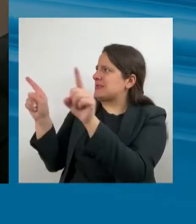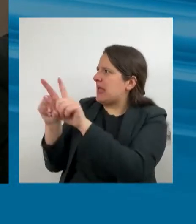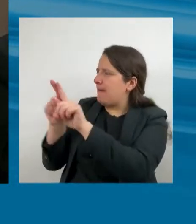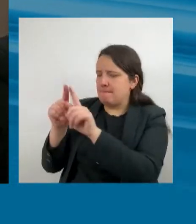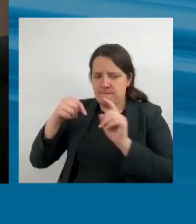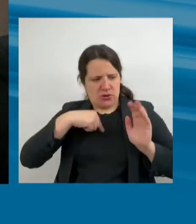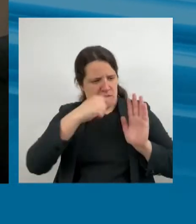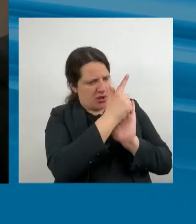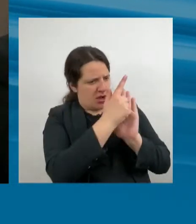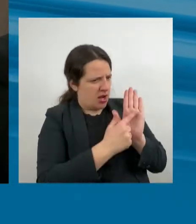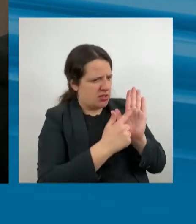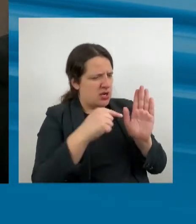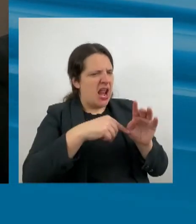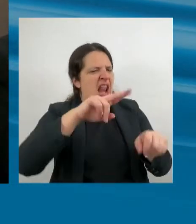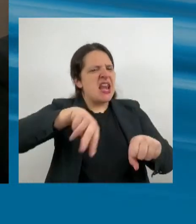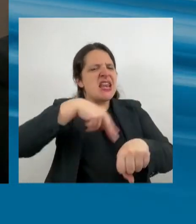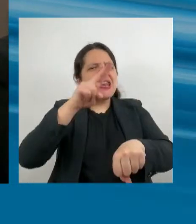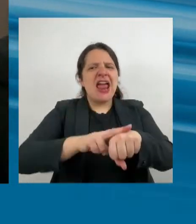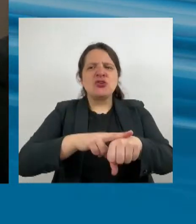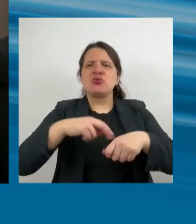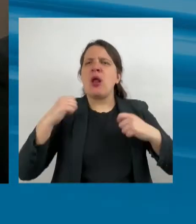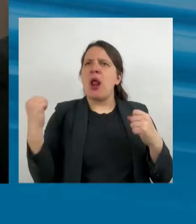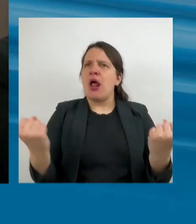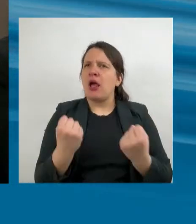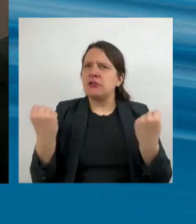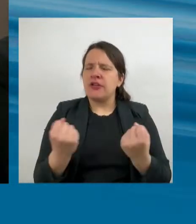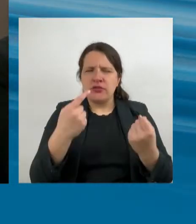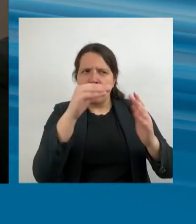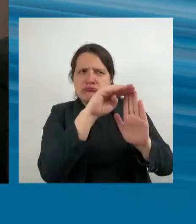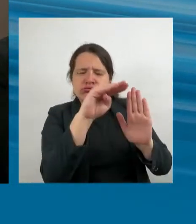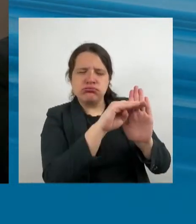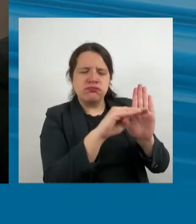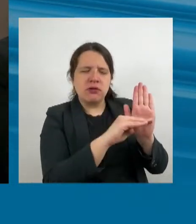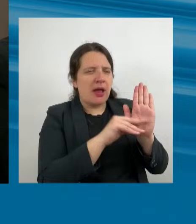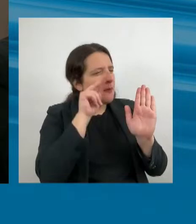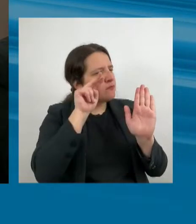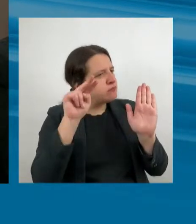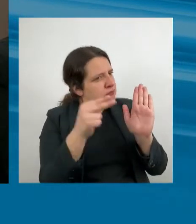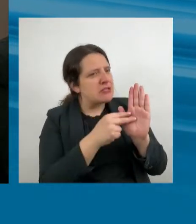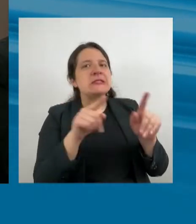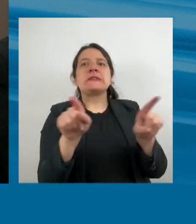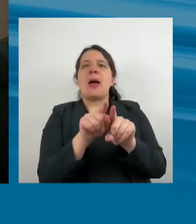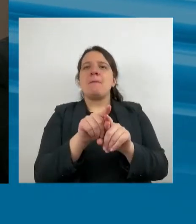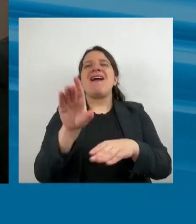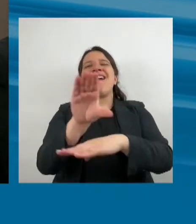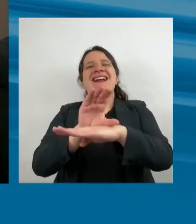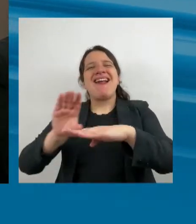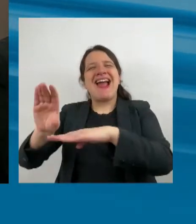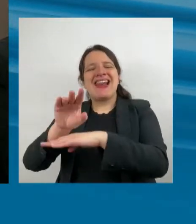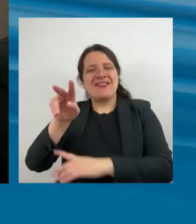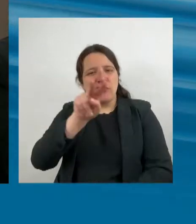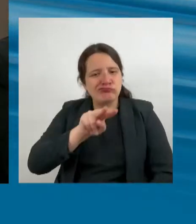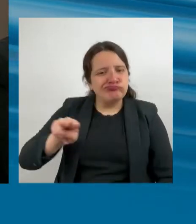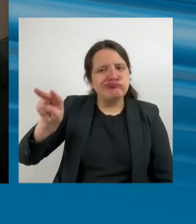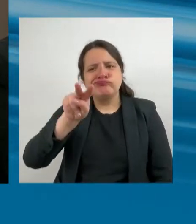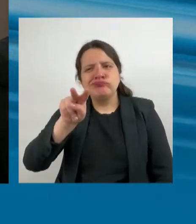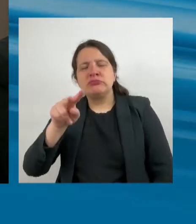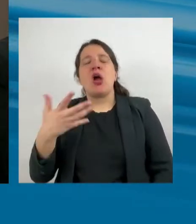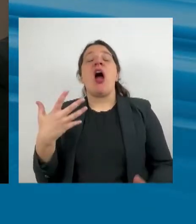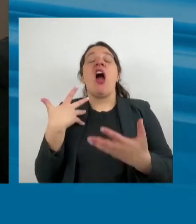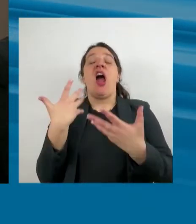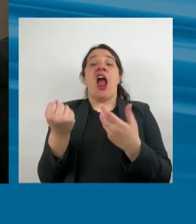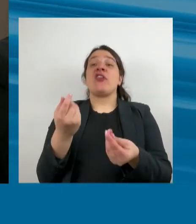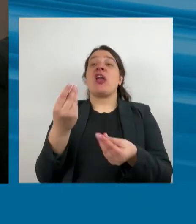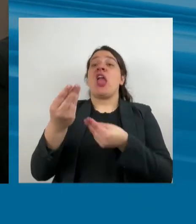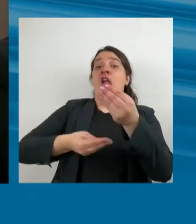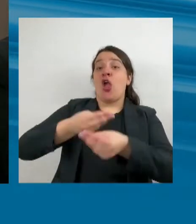our approaches, especially in the Caribbean region, with small, vulnerable, and open economies. And we certainly